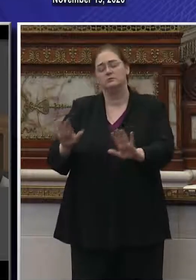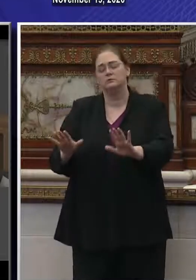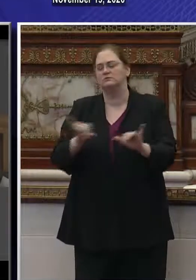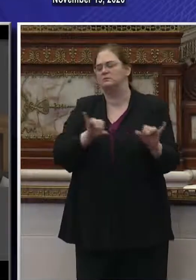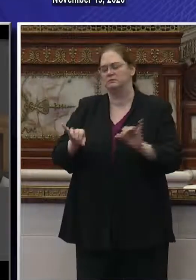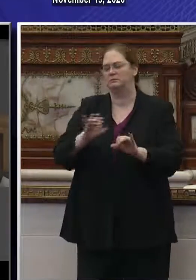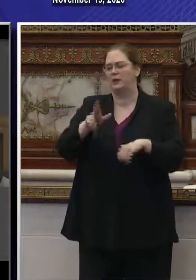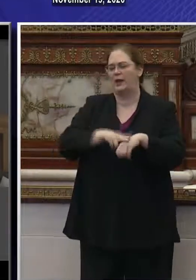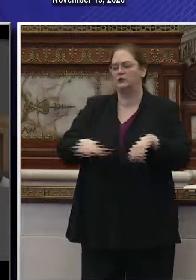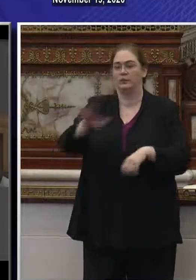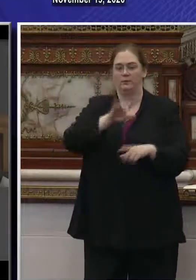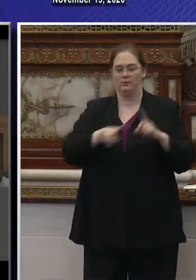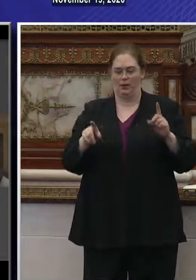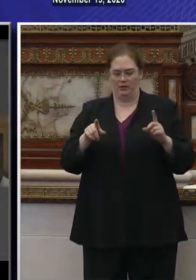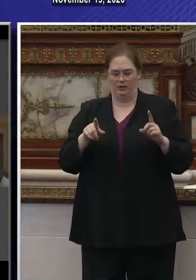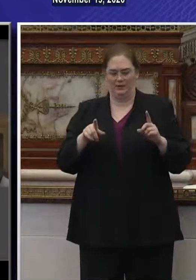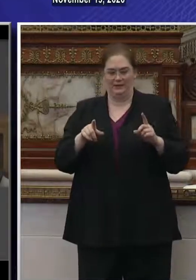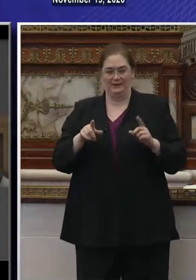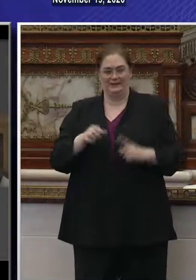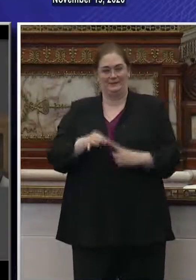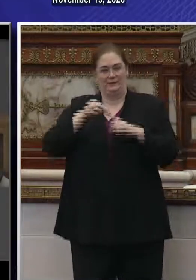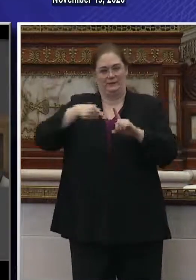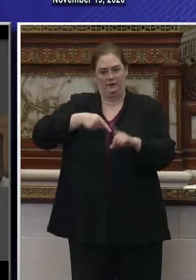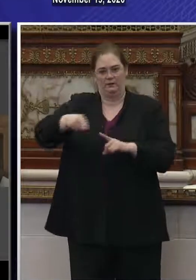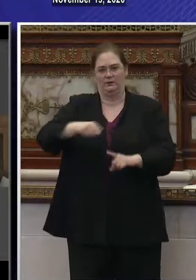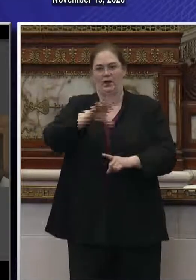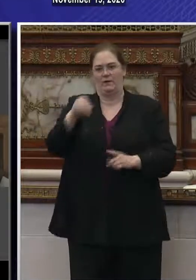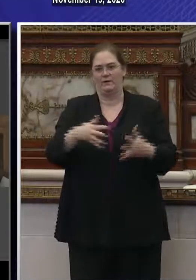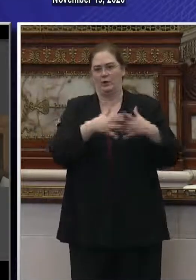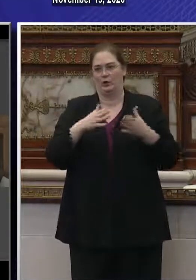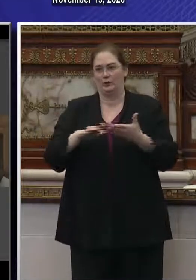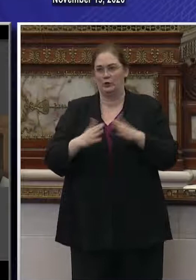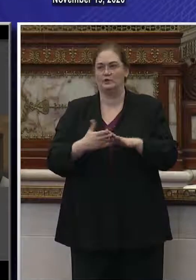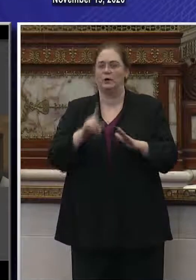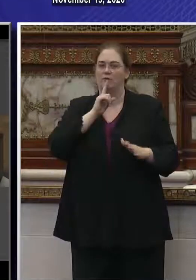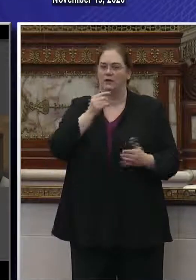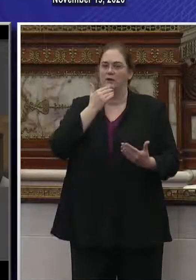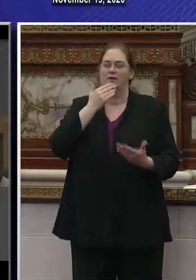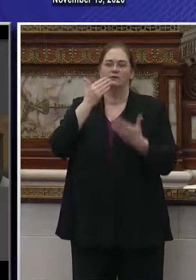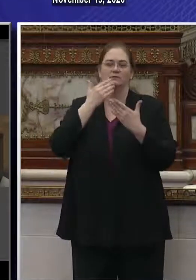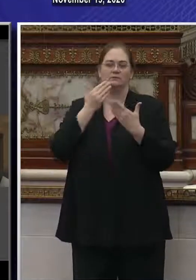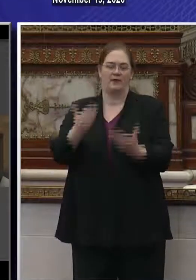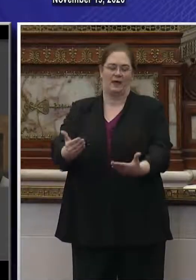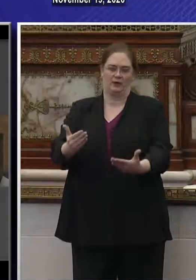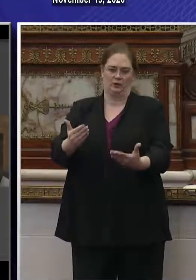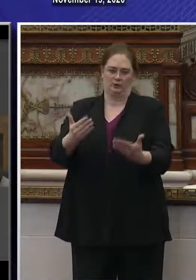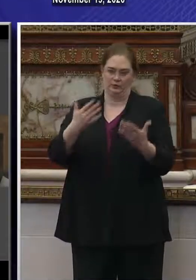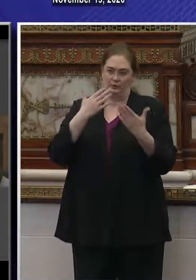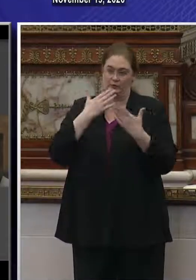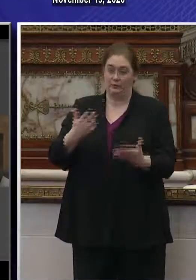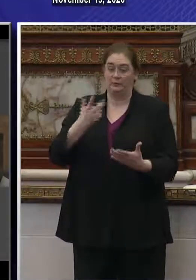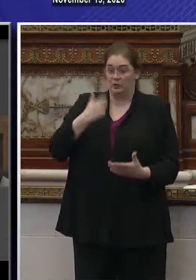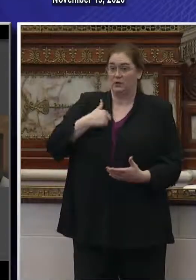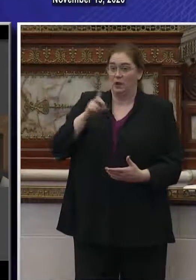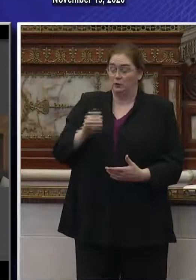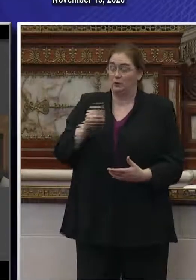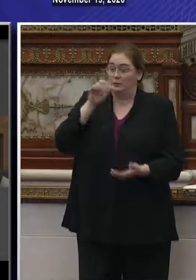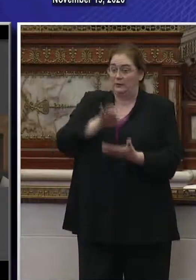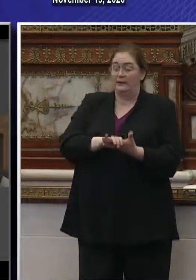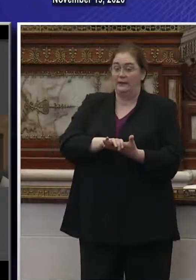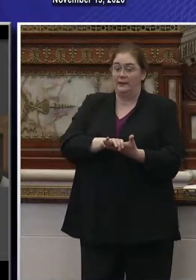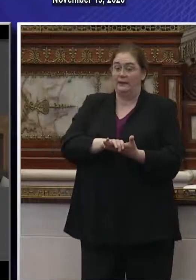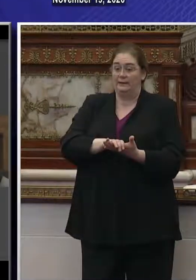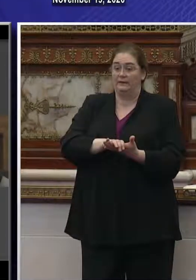nation, but really it's been exploding, particularly in the African-American community. So I really wanted to say a great big thank you, because I do believe